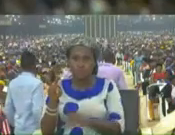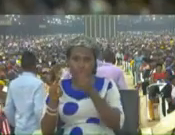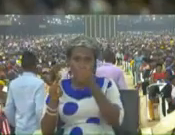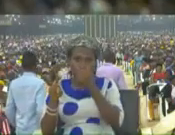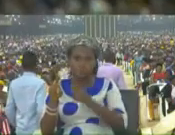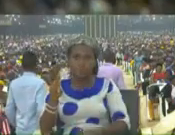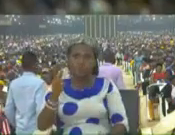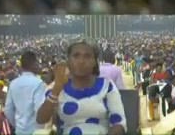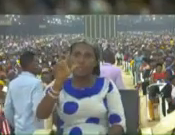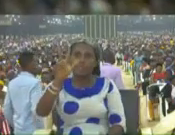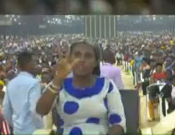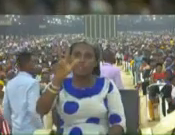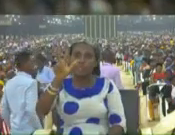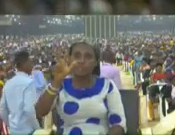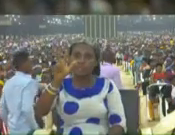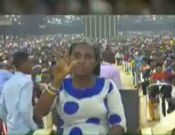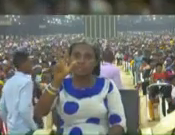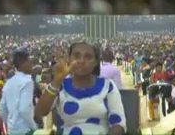Three.